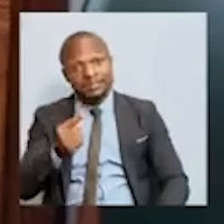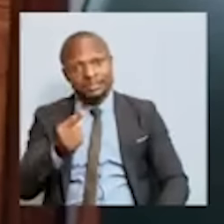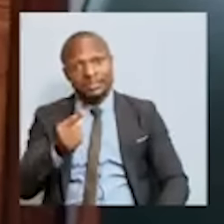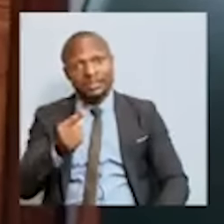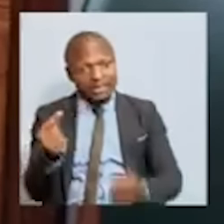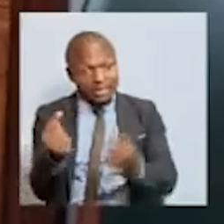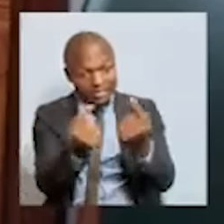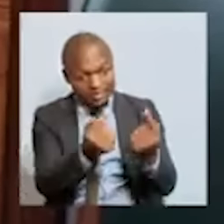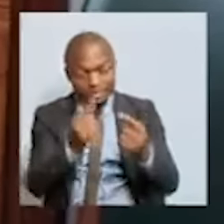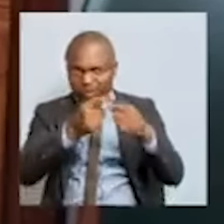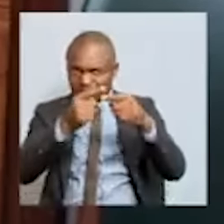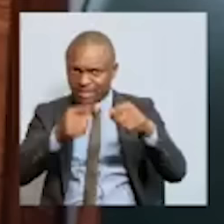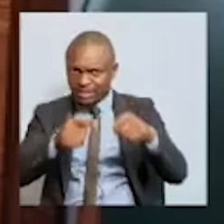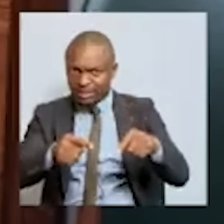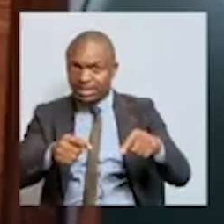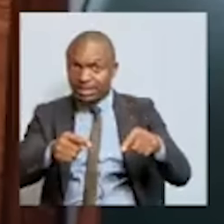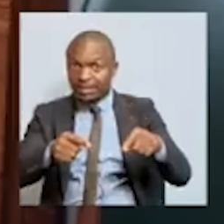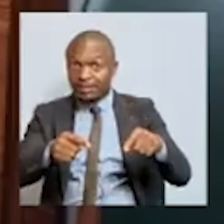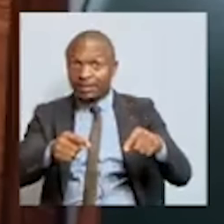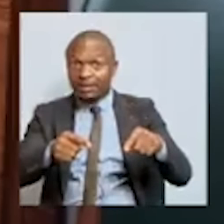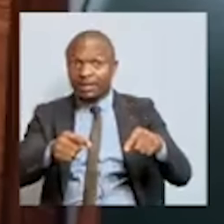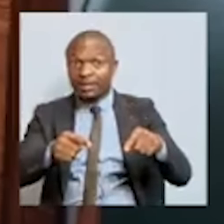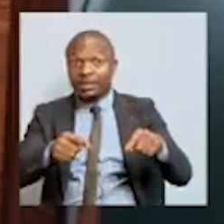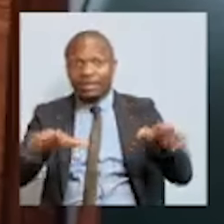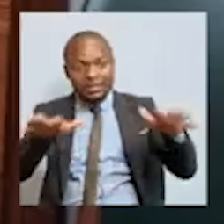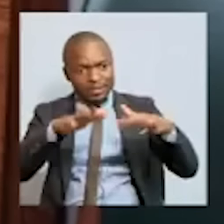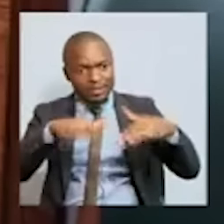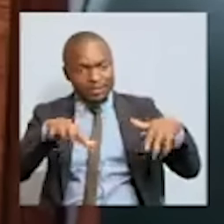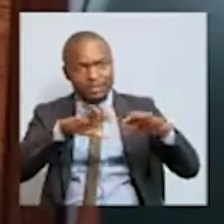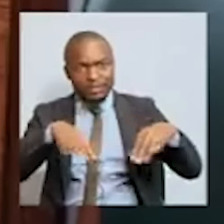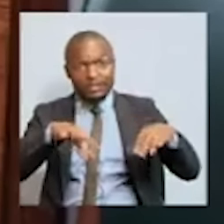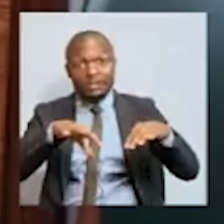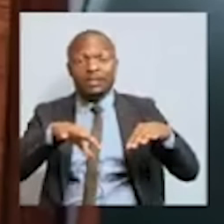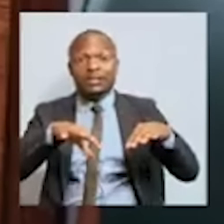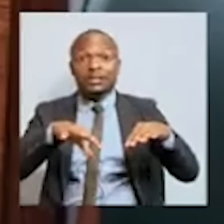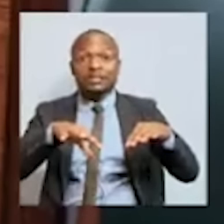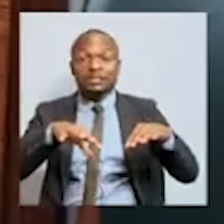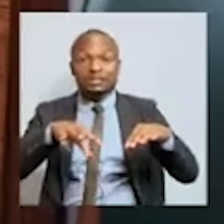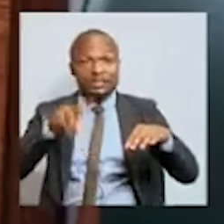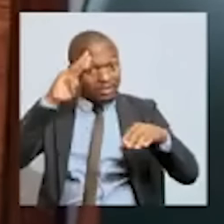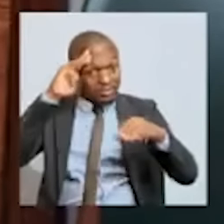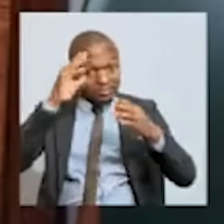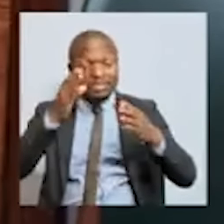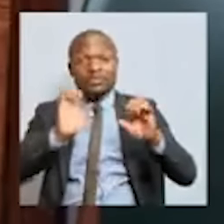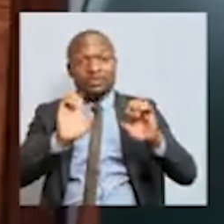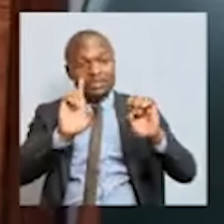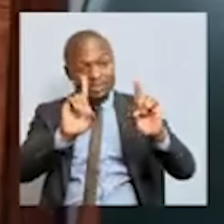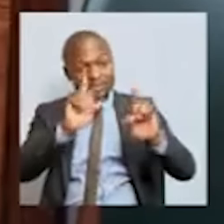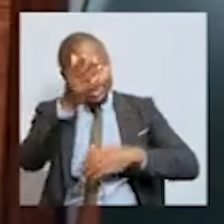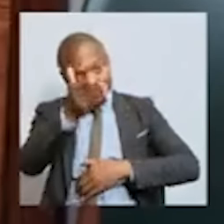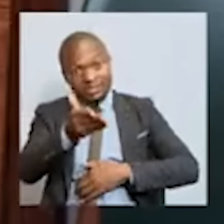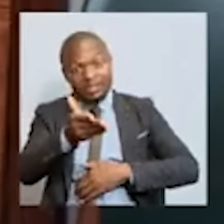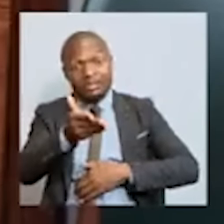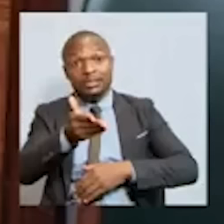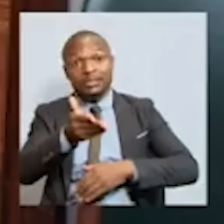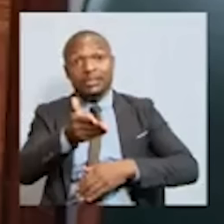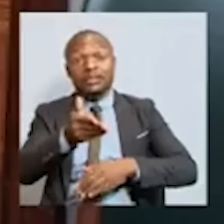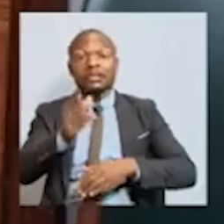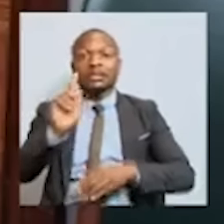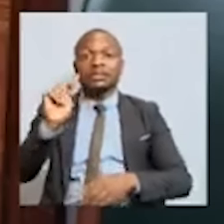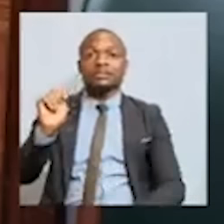incident occurred in the presence of Honorable DMC Akalima MP, Minister of Education, Mr.